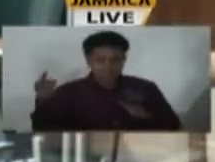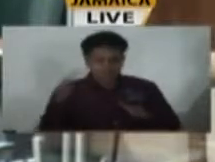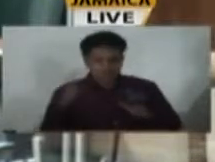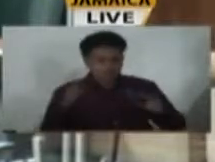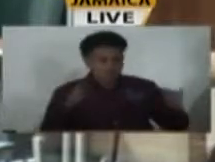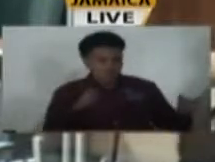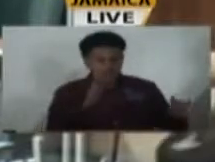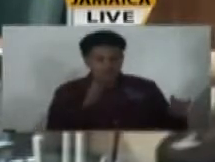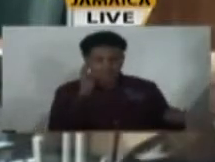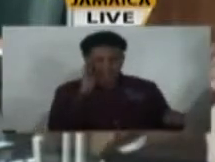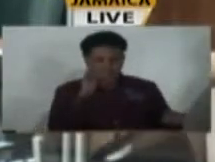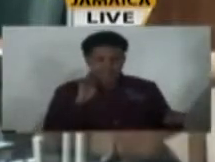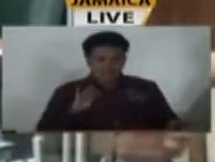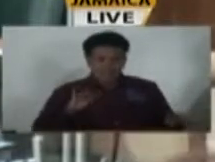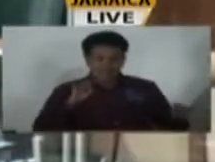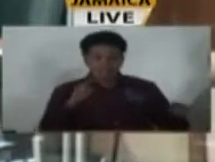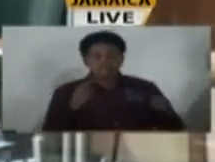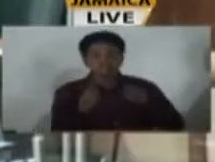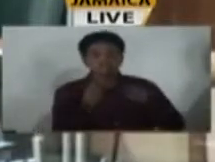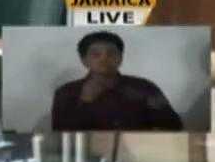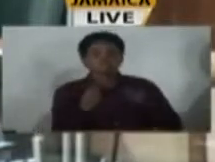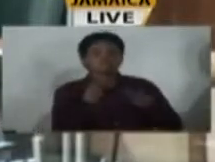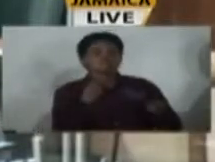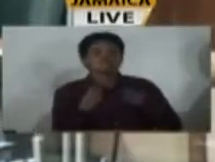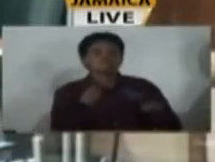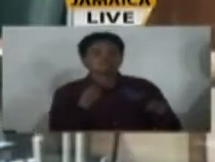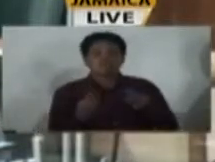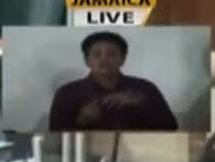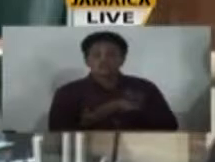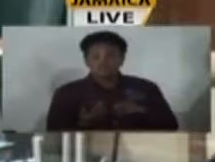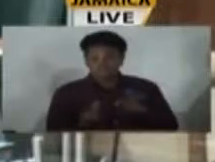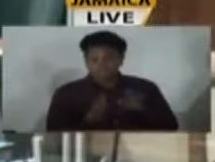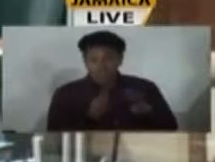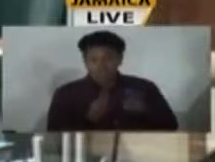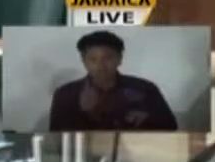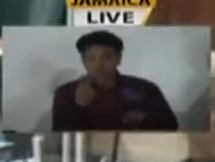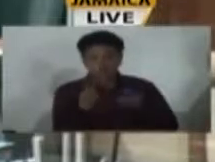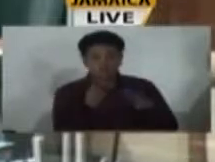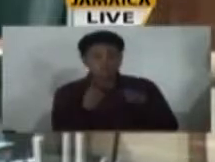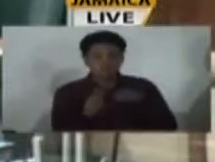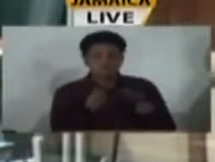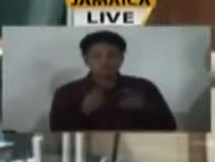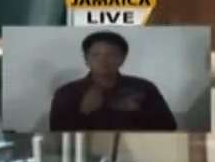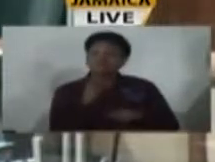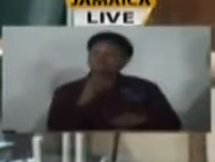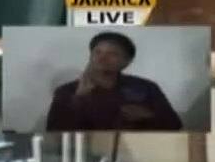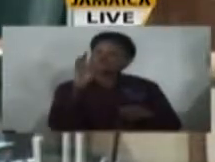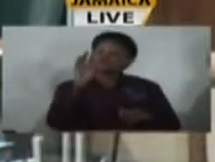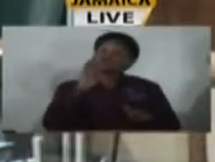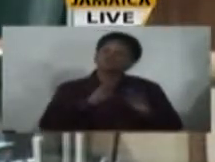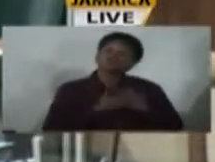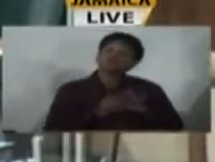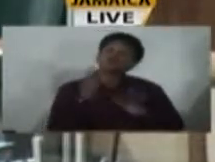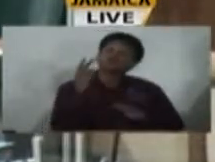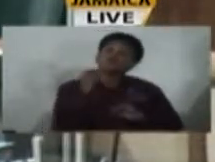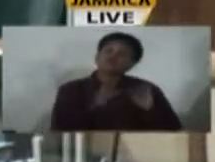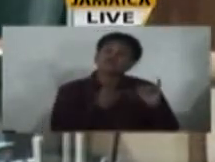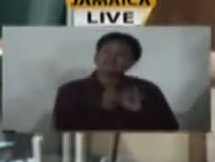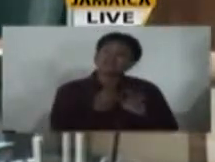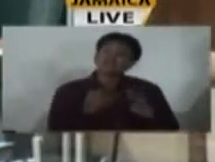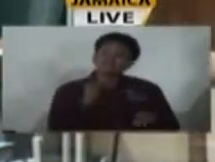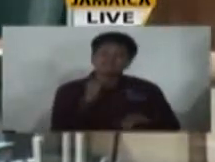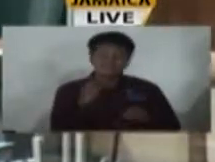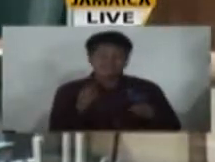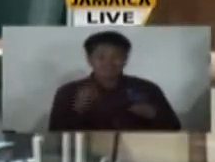by direct and efficient way, of connecting Jamaica's 2 international airports by direct and efficient